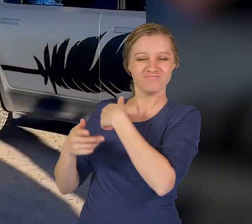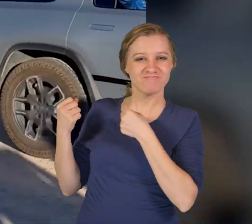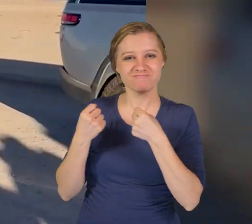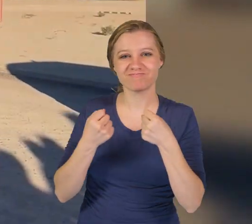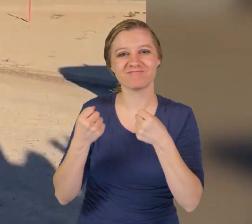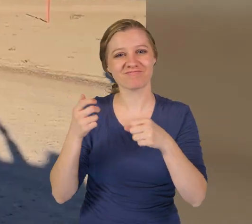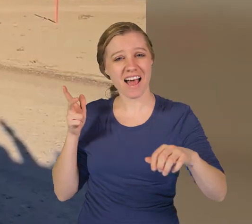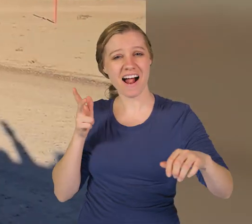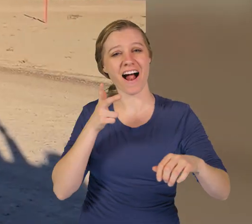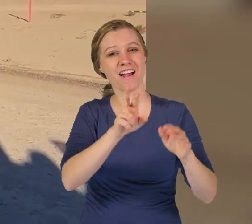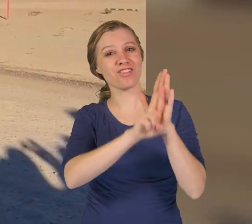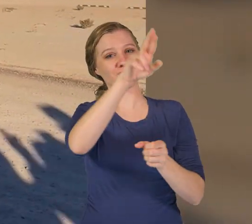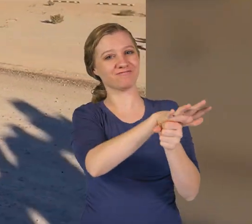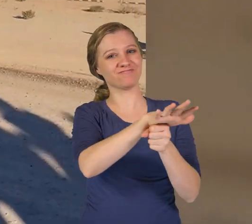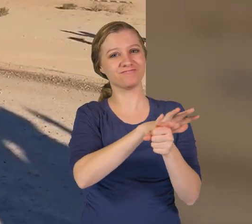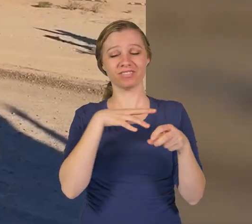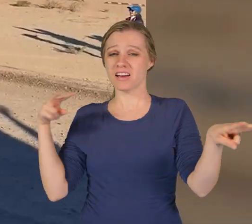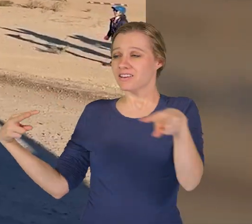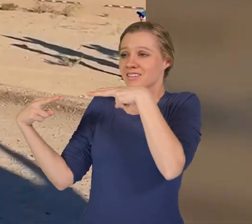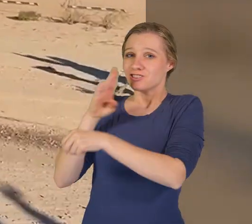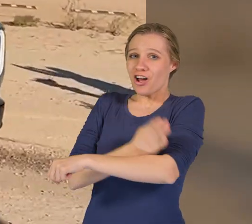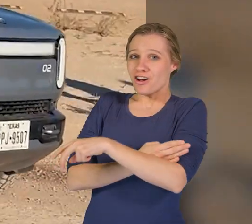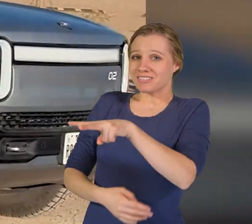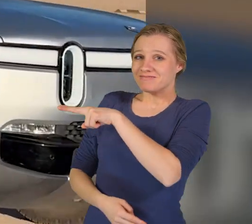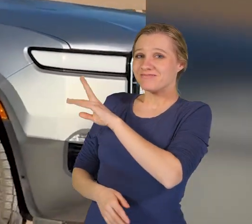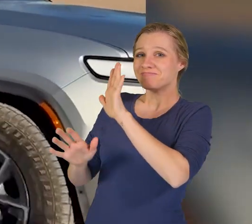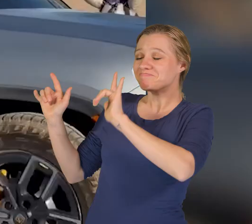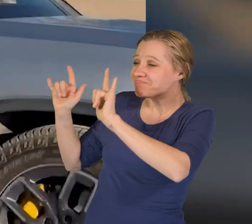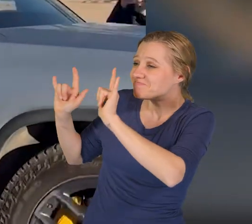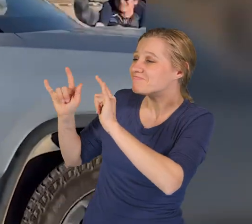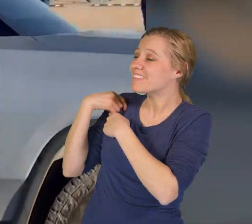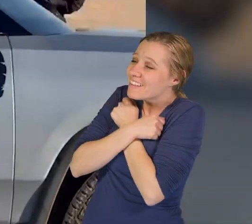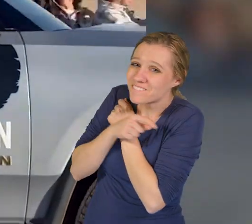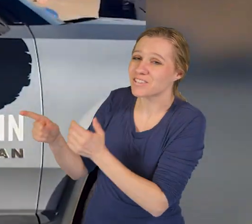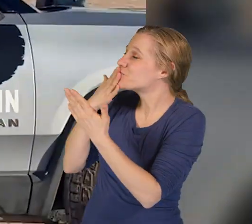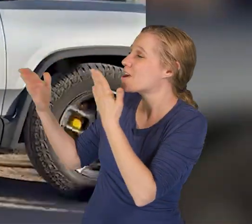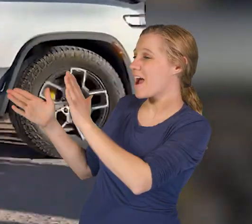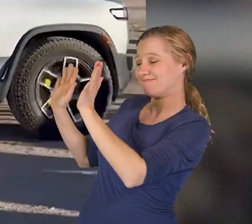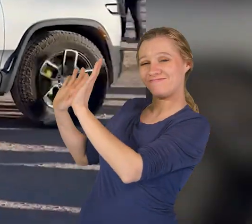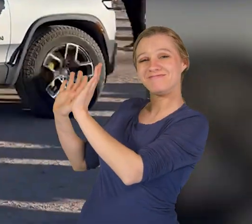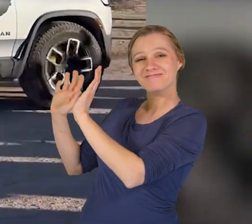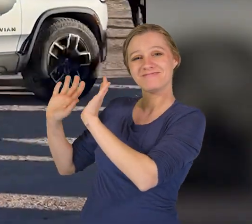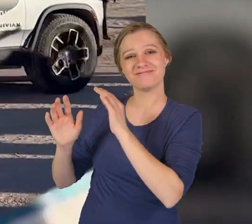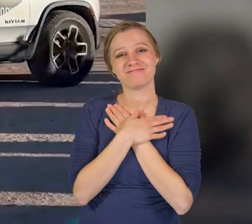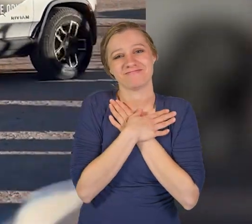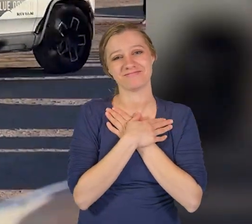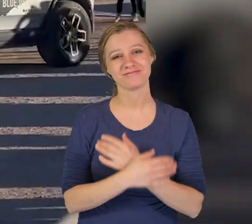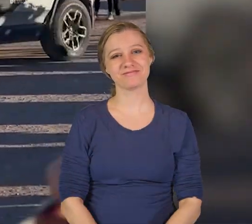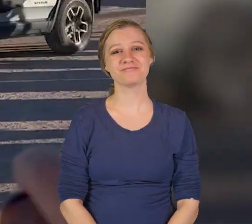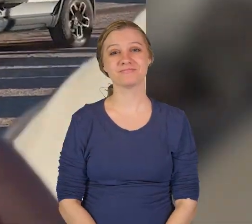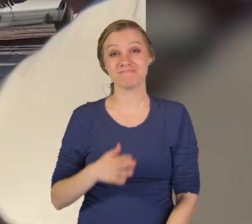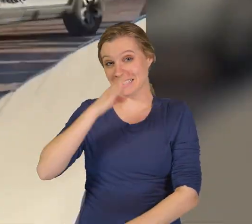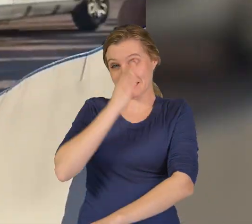launch pad. As we drove past our family and friends, I locked eyes with my daughter. I pointed at her and I said, I love you.